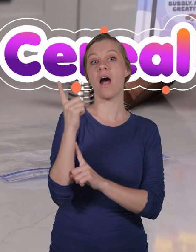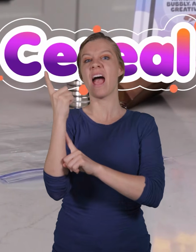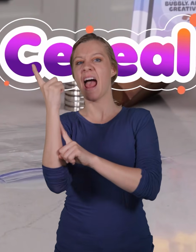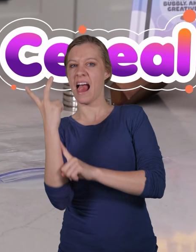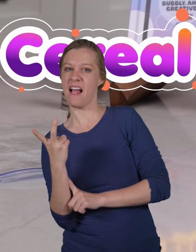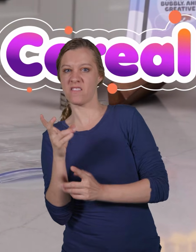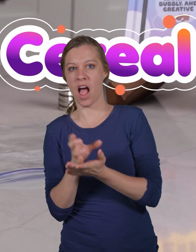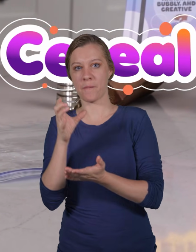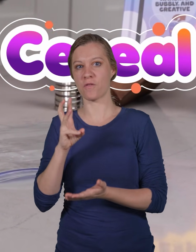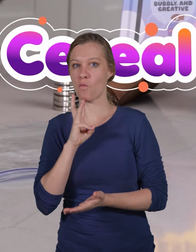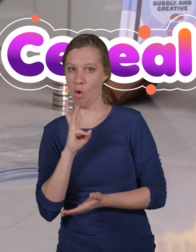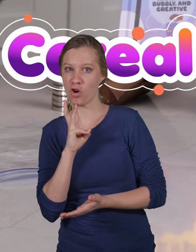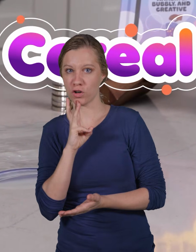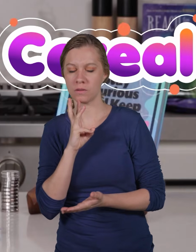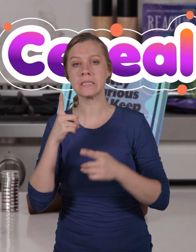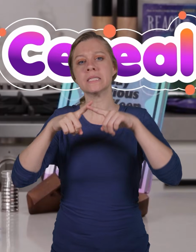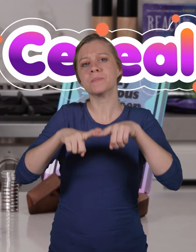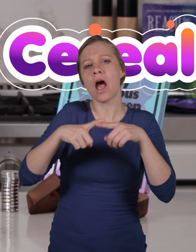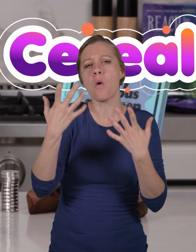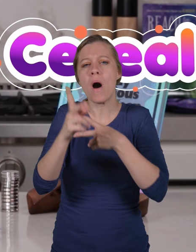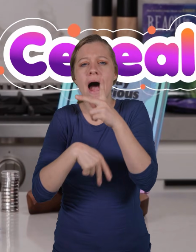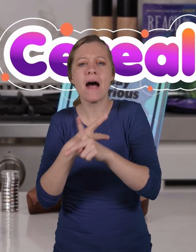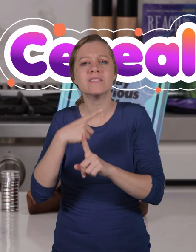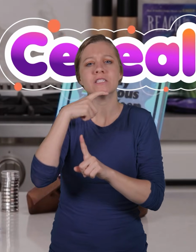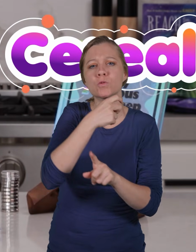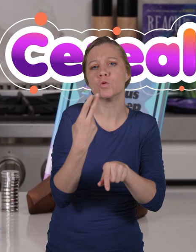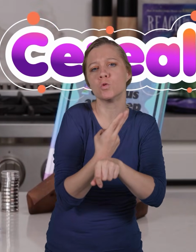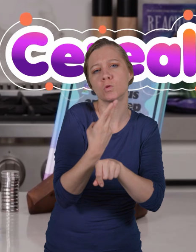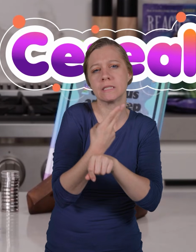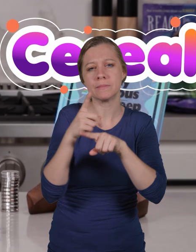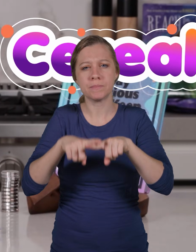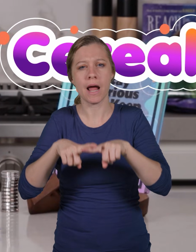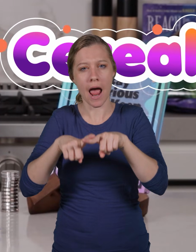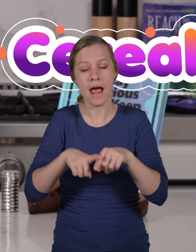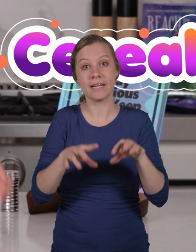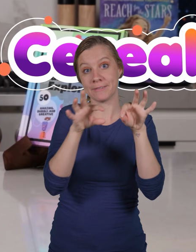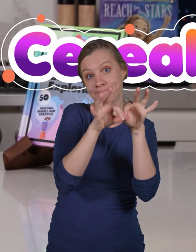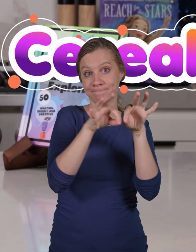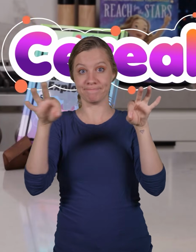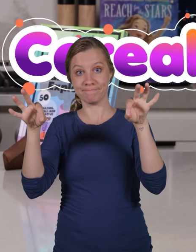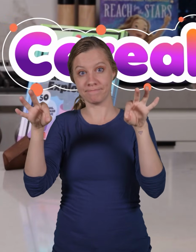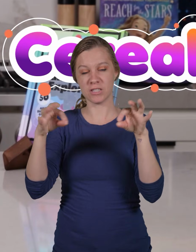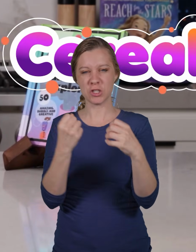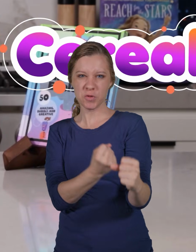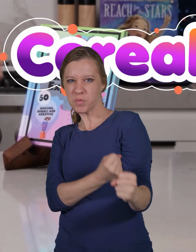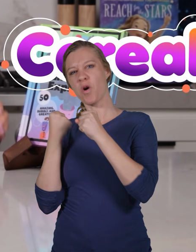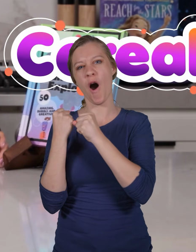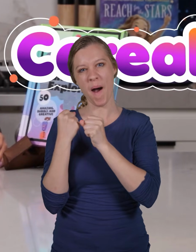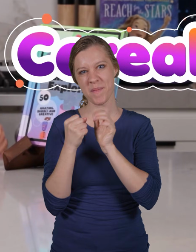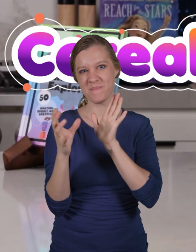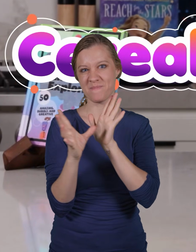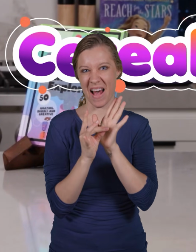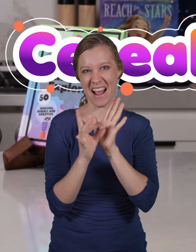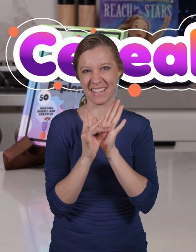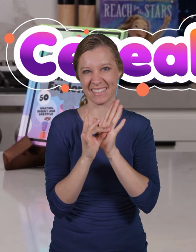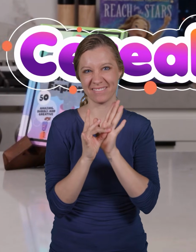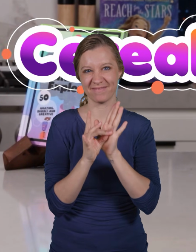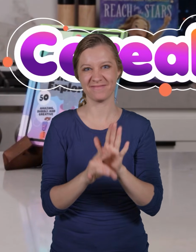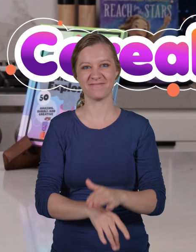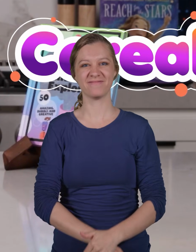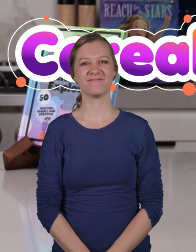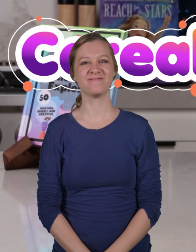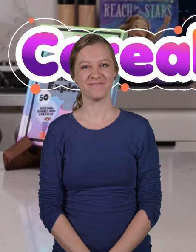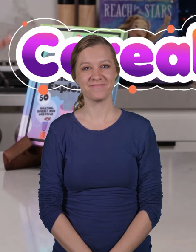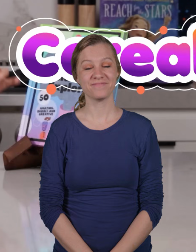then 1 to 1.5 cups of water. This will depend on the type of cereal that you are using, a Ziploc bag, and a